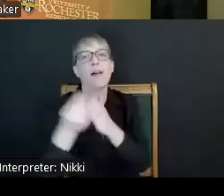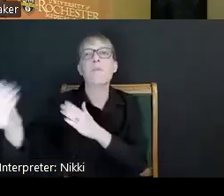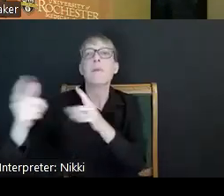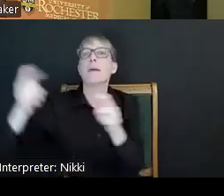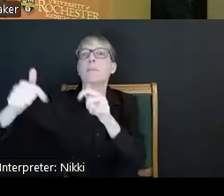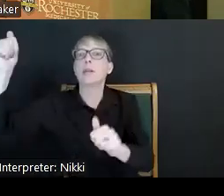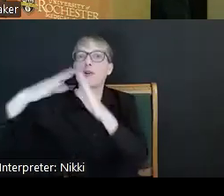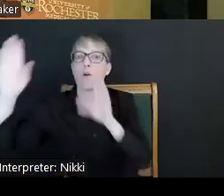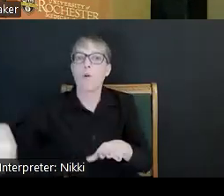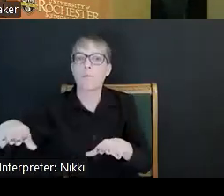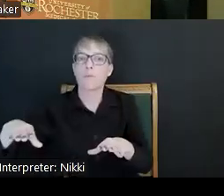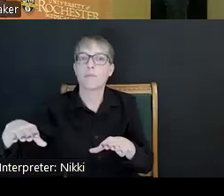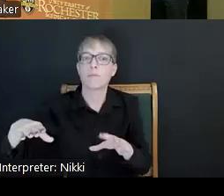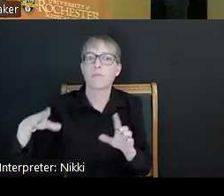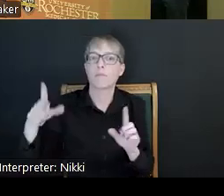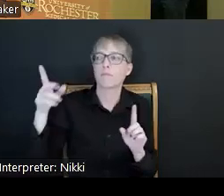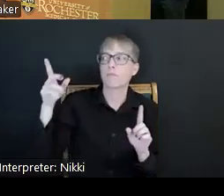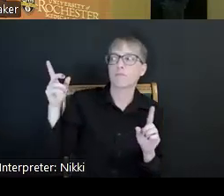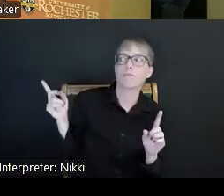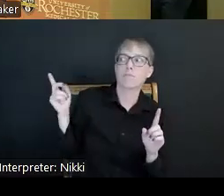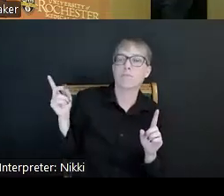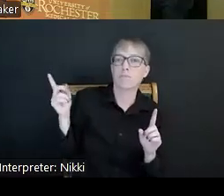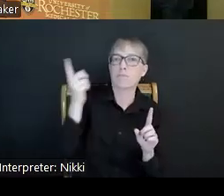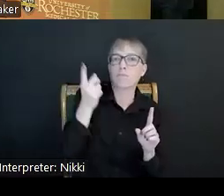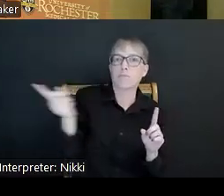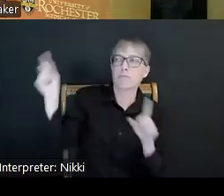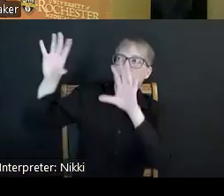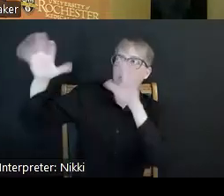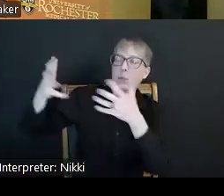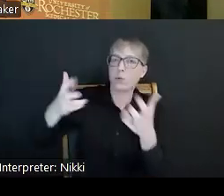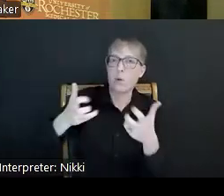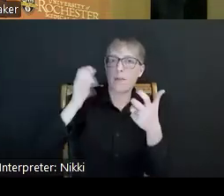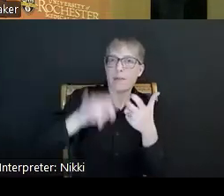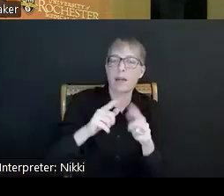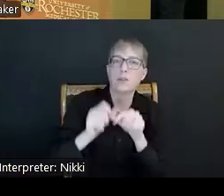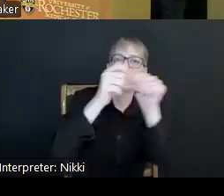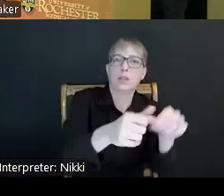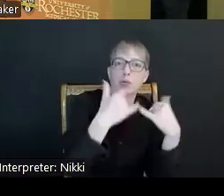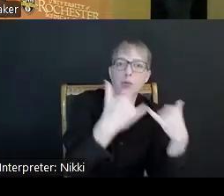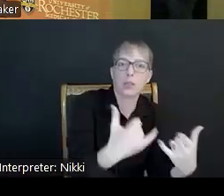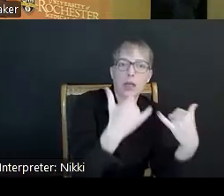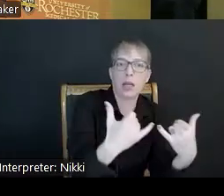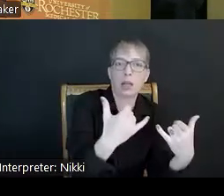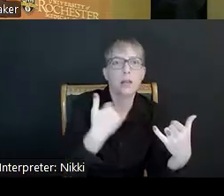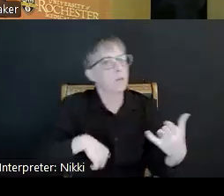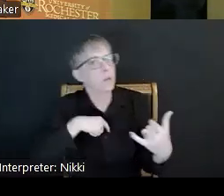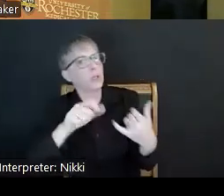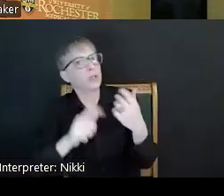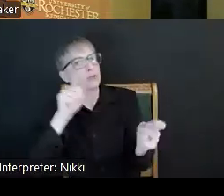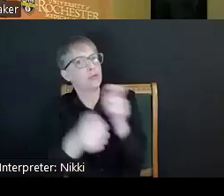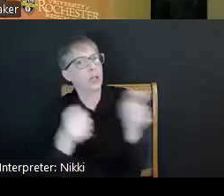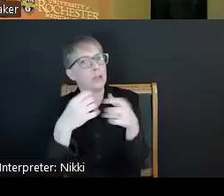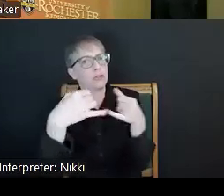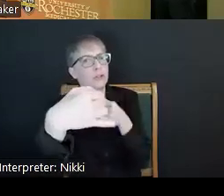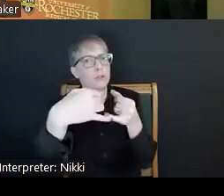we need to have those same pathways today. So what we need to do is advocate for a change in zoning code. So they say, let's do a film.